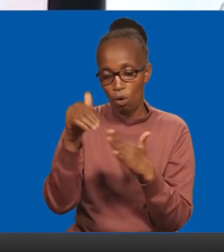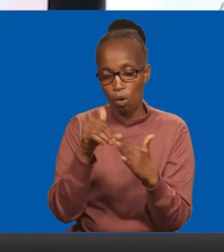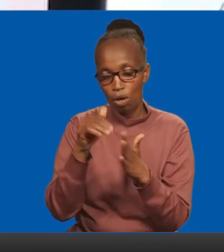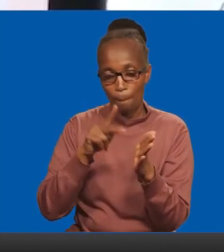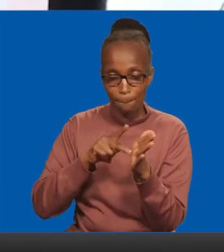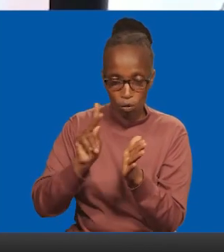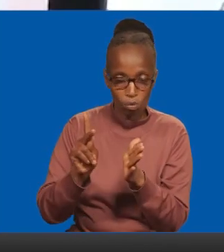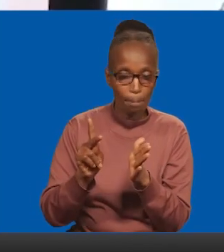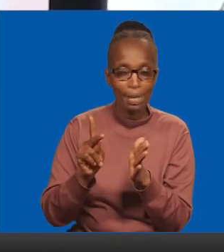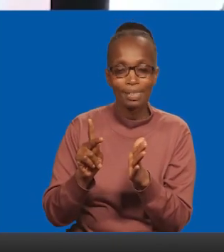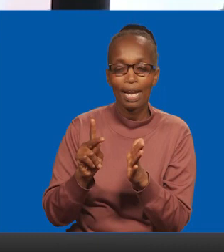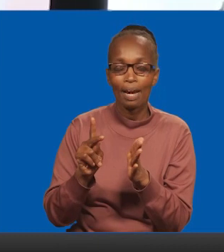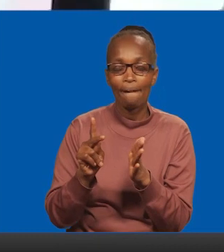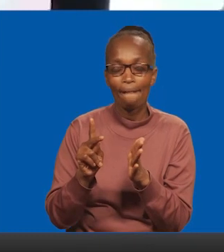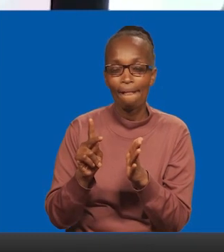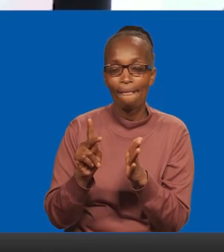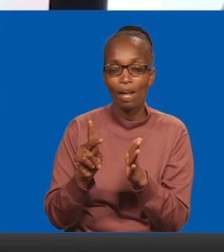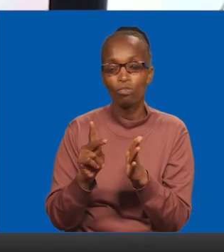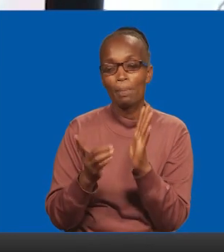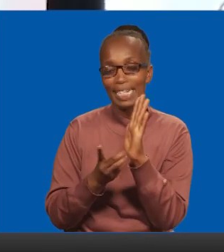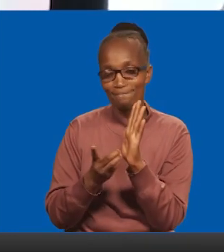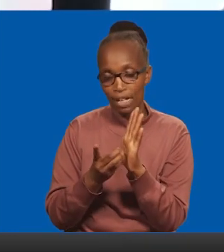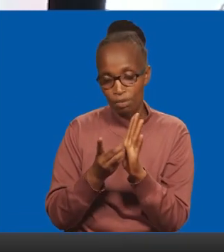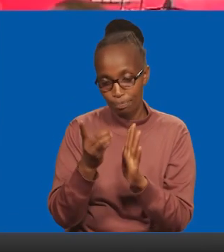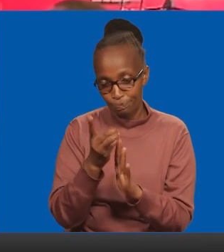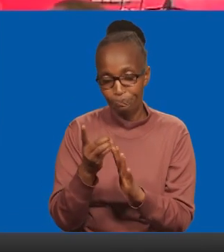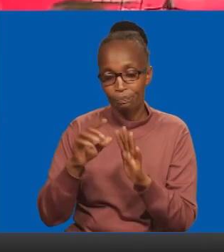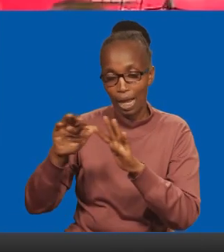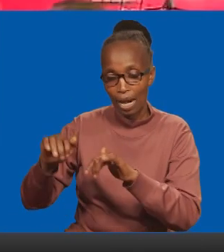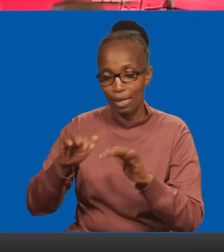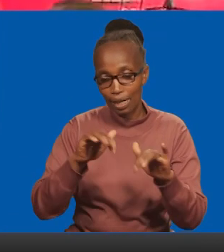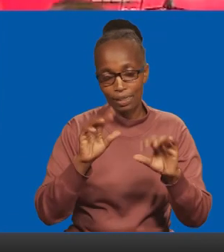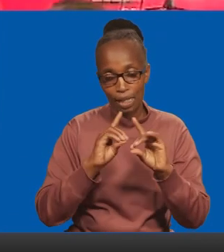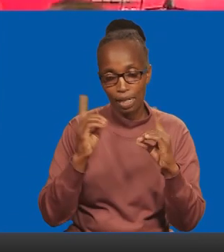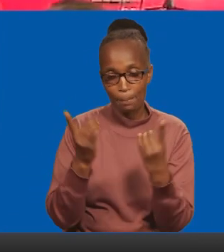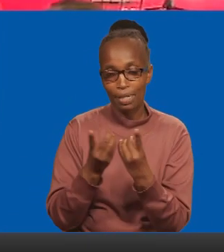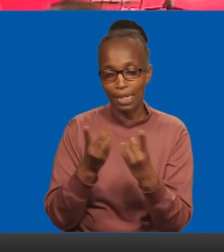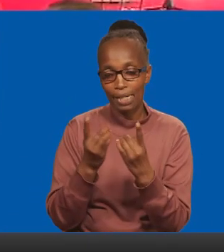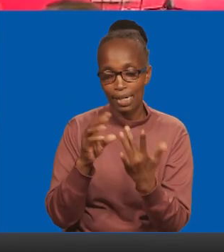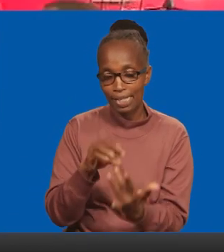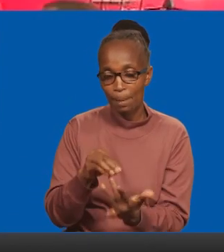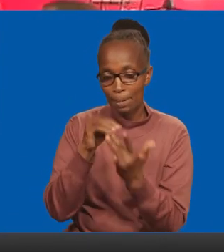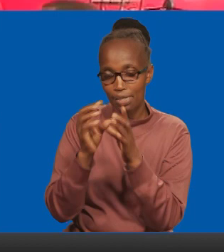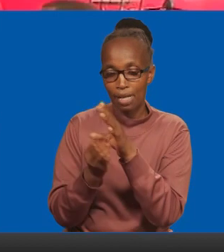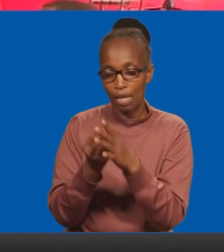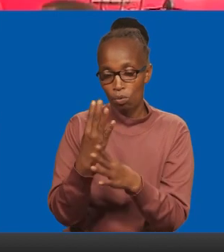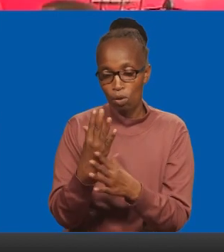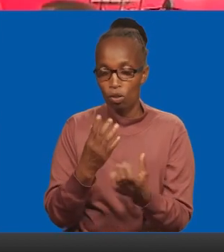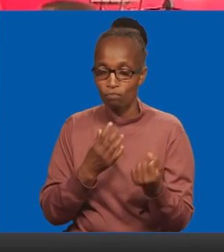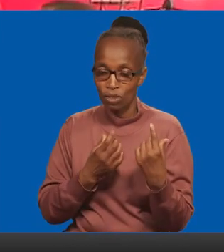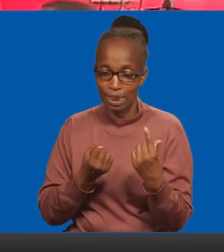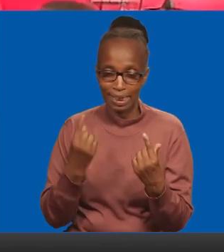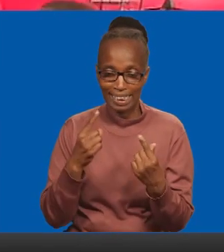funds for procurement and expenditure to be within the law. Sekta ya ukulima na hasa ukulima wa majani